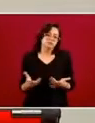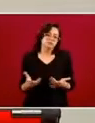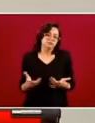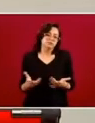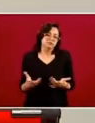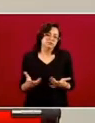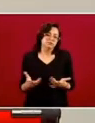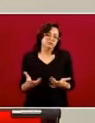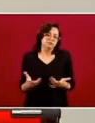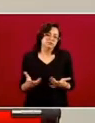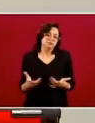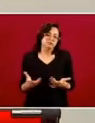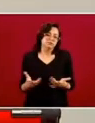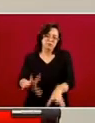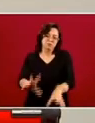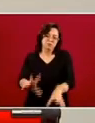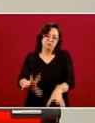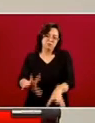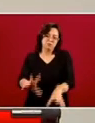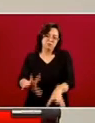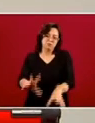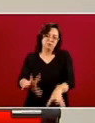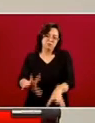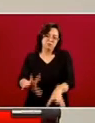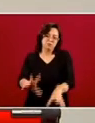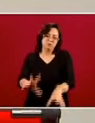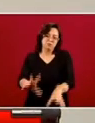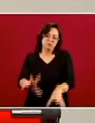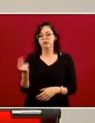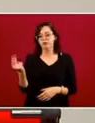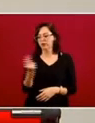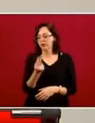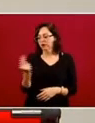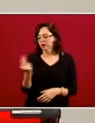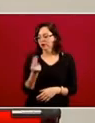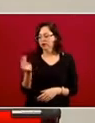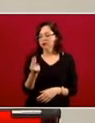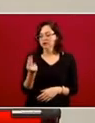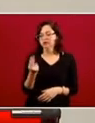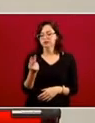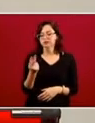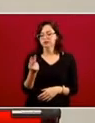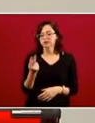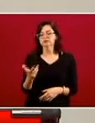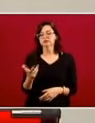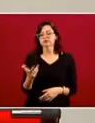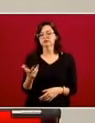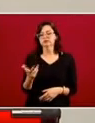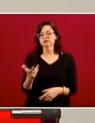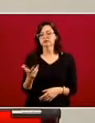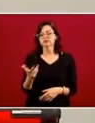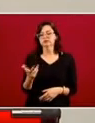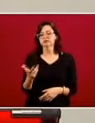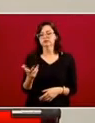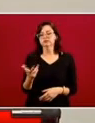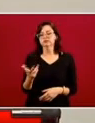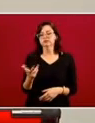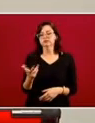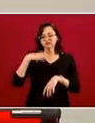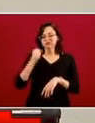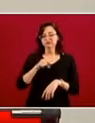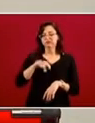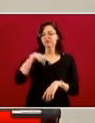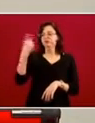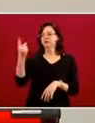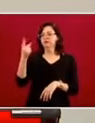alert us so we can prevent this phenomenon from happening to the utmost of our capabilities. So, for example, in Spain,